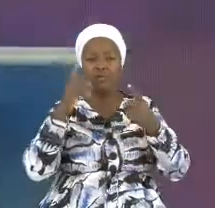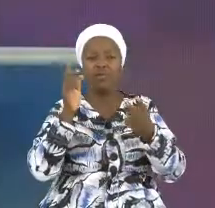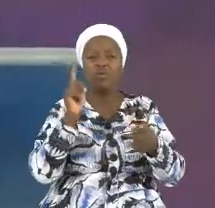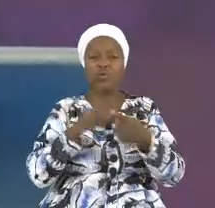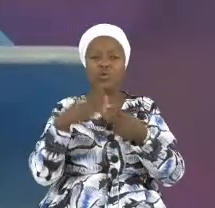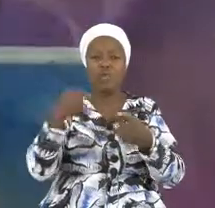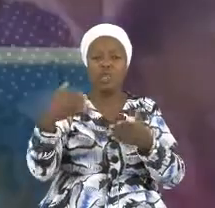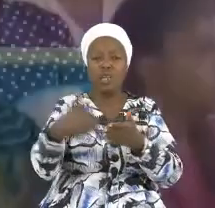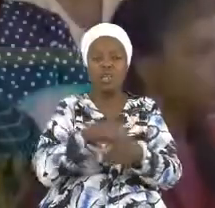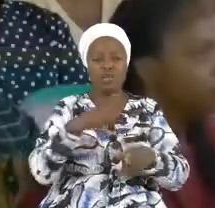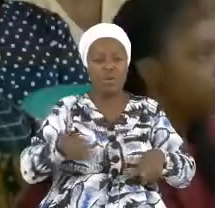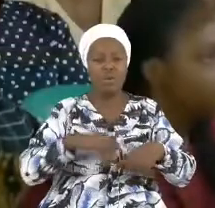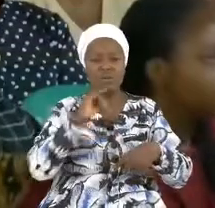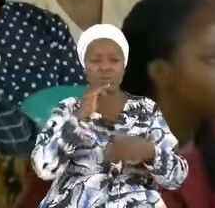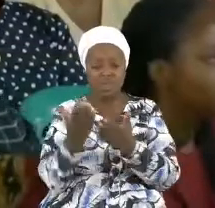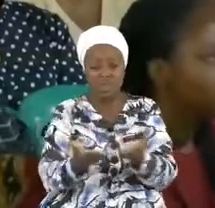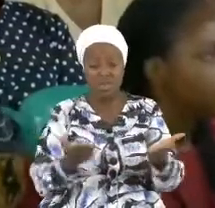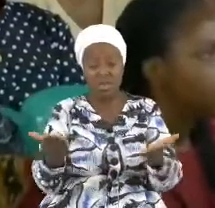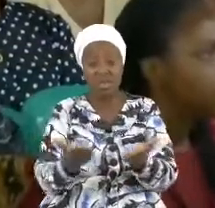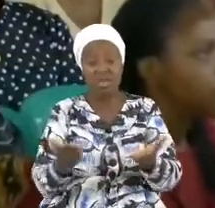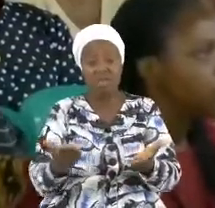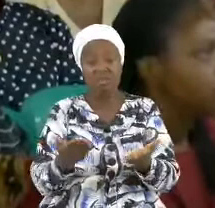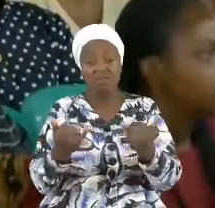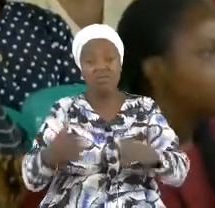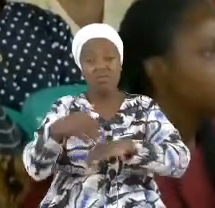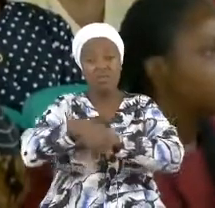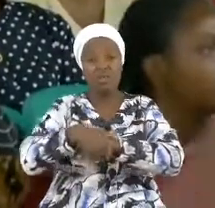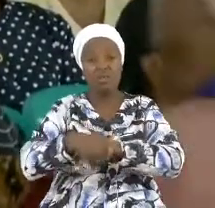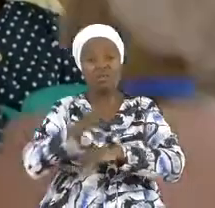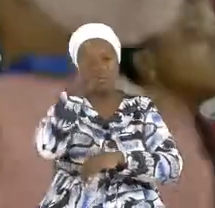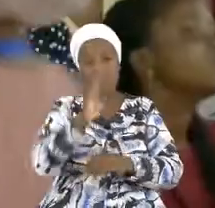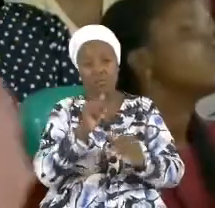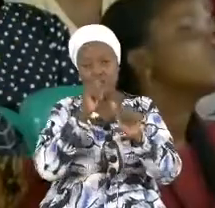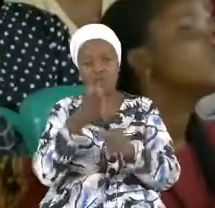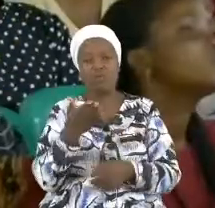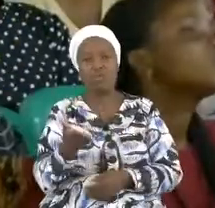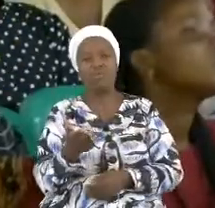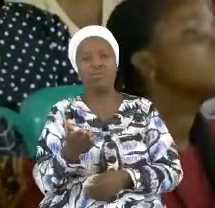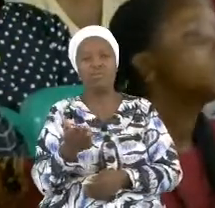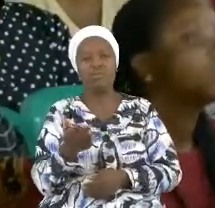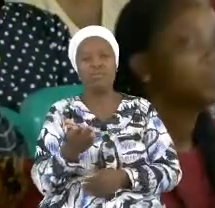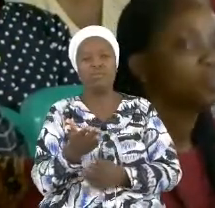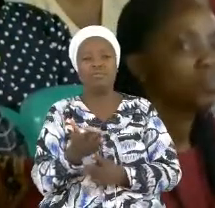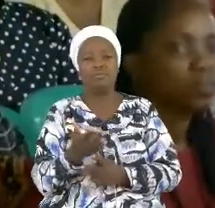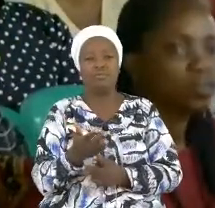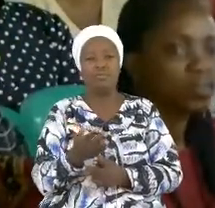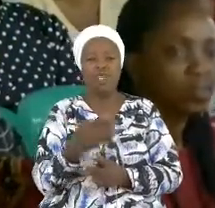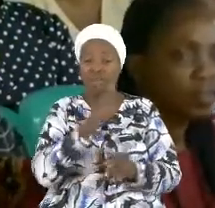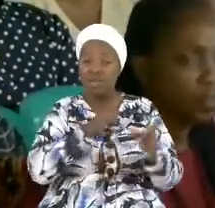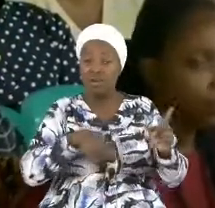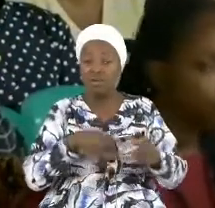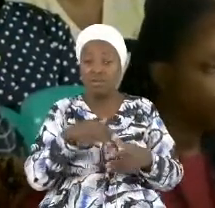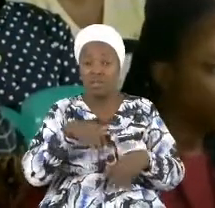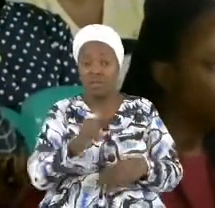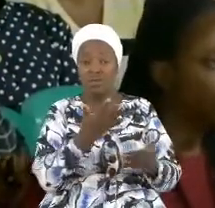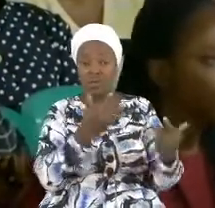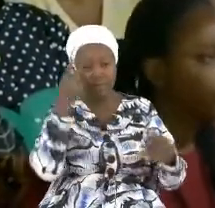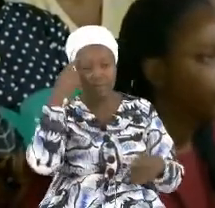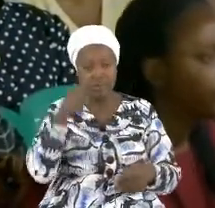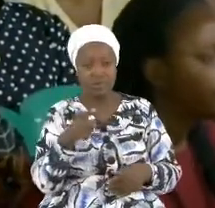here tonight. God bless you there. The Lord is still waiting for you. He'll change your